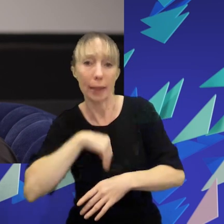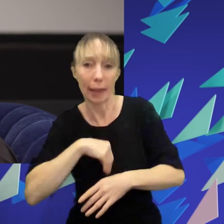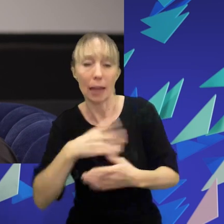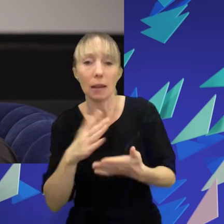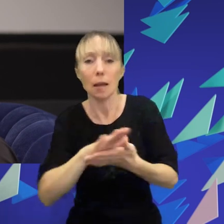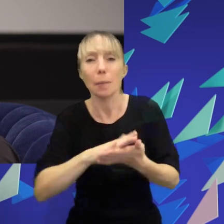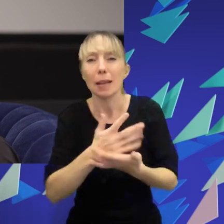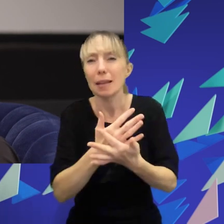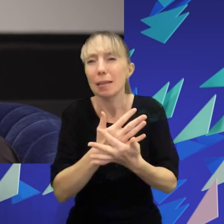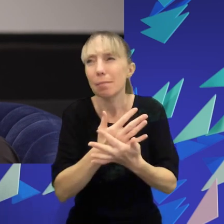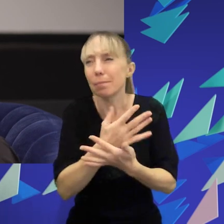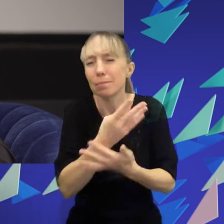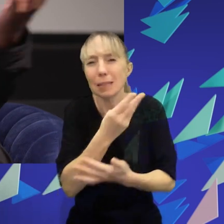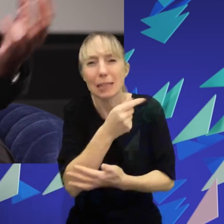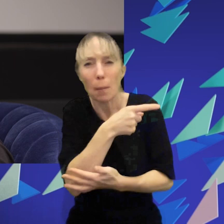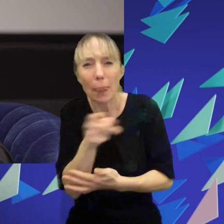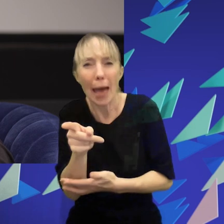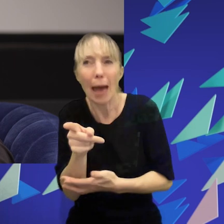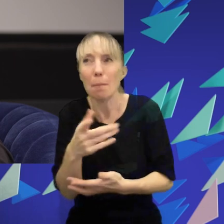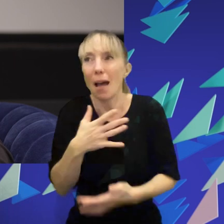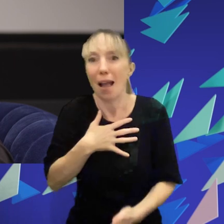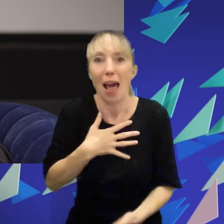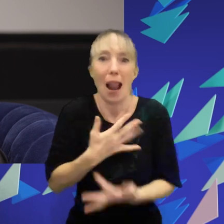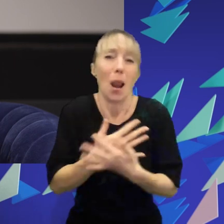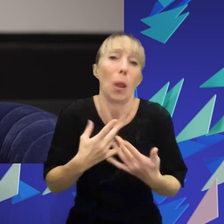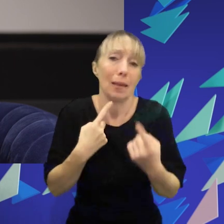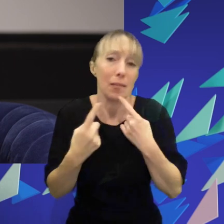really need a lot of information. Like